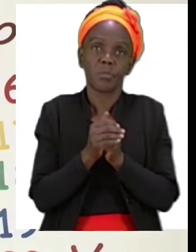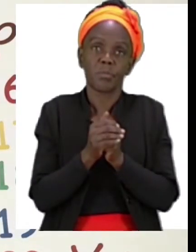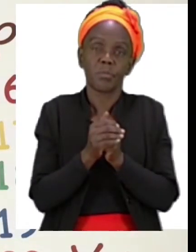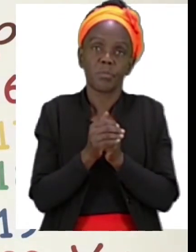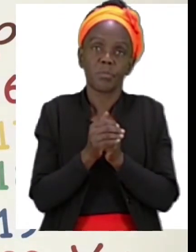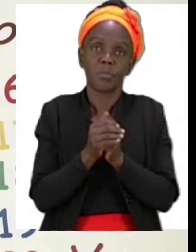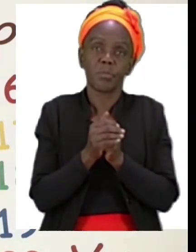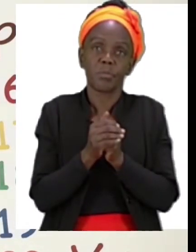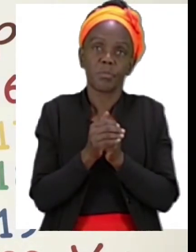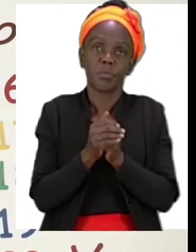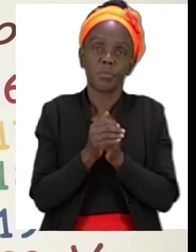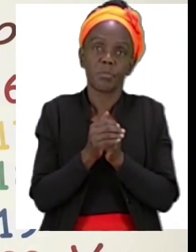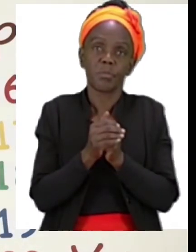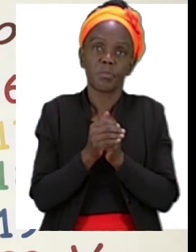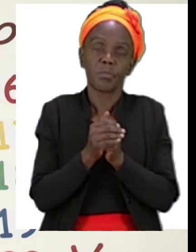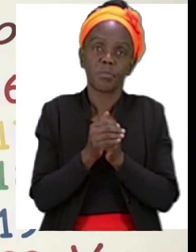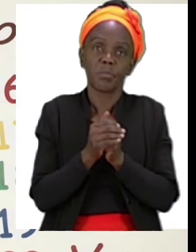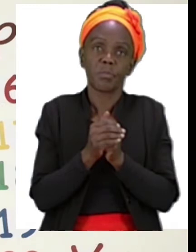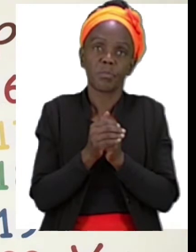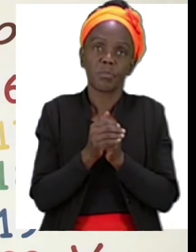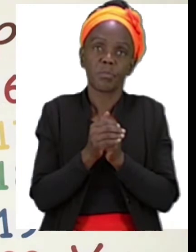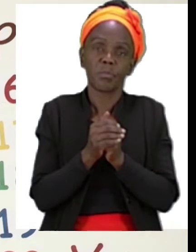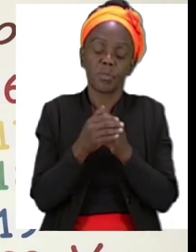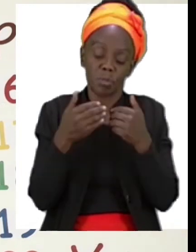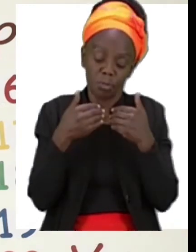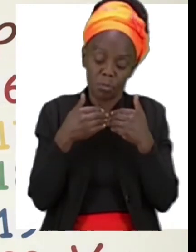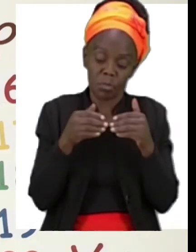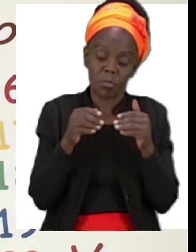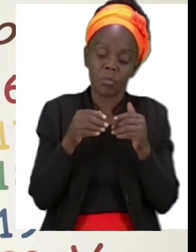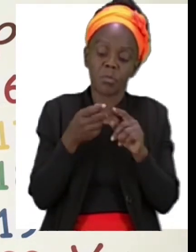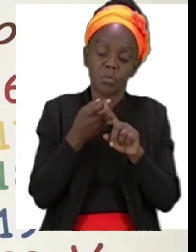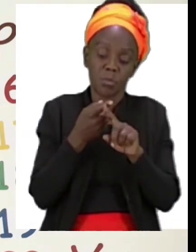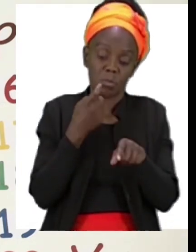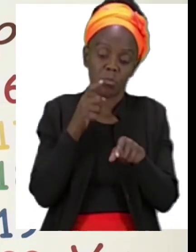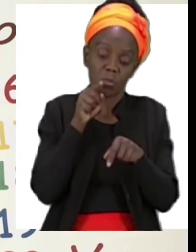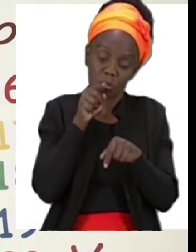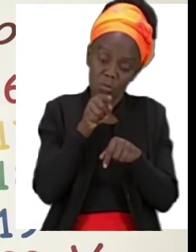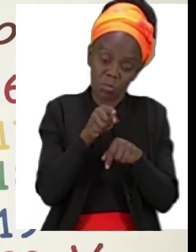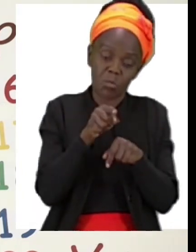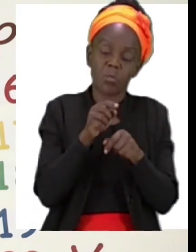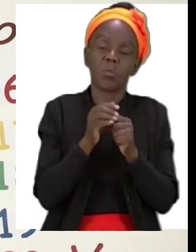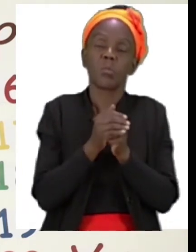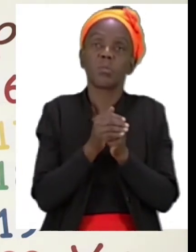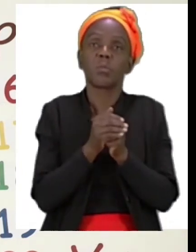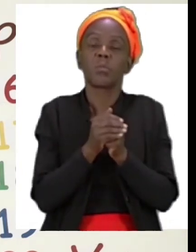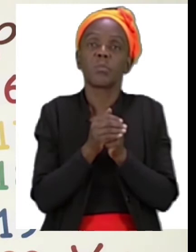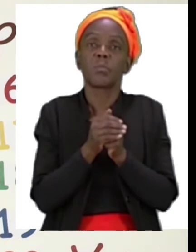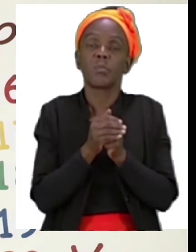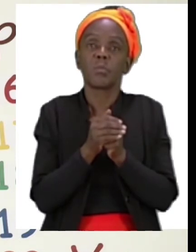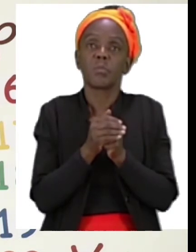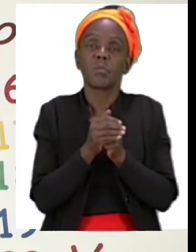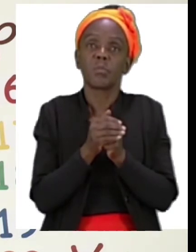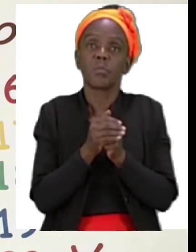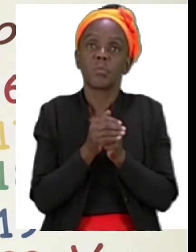So I'm going to start from my full stop here after the word red, which was the color. And I am